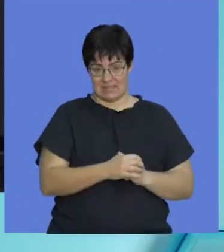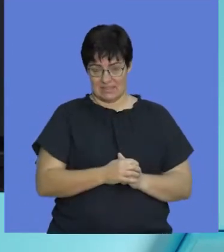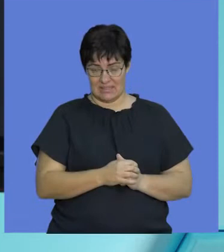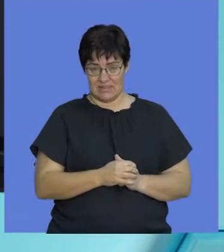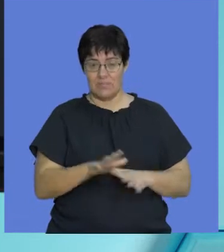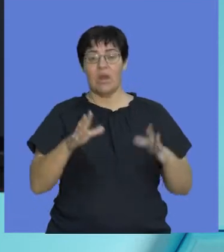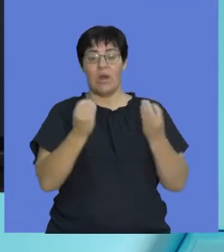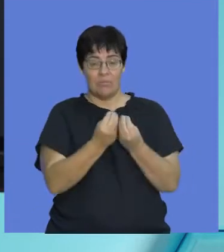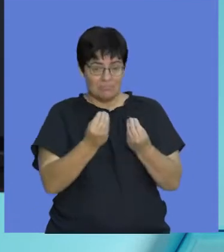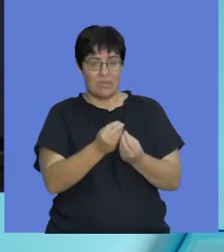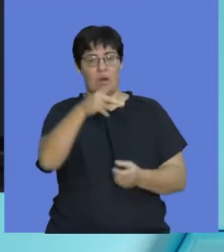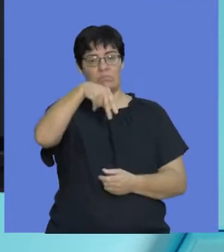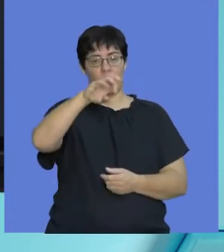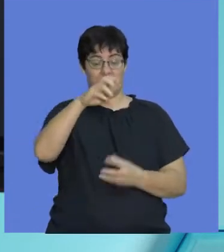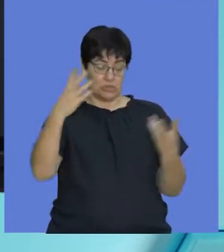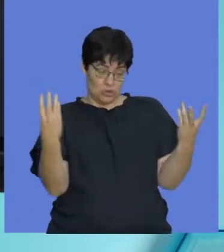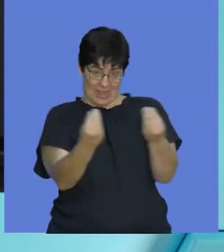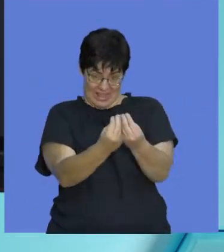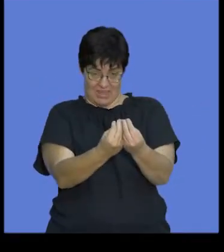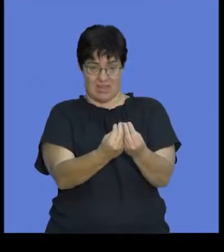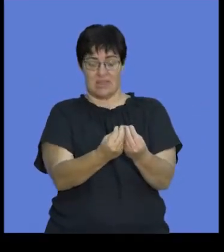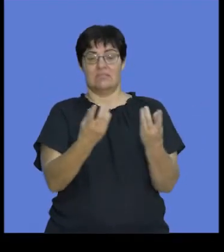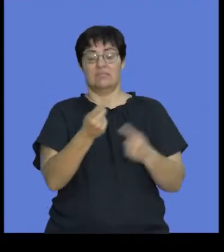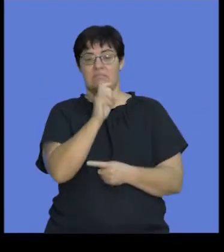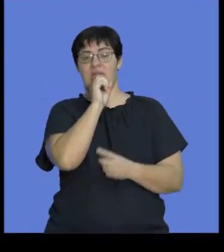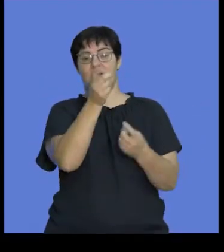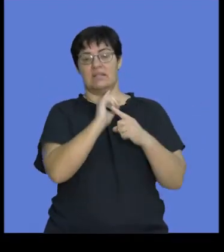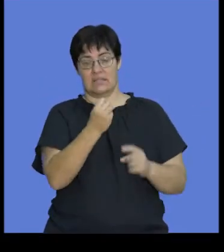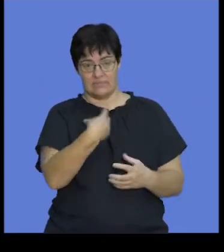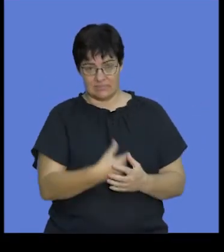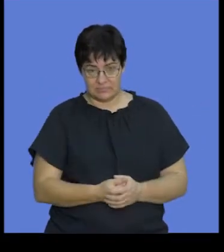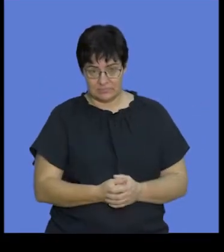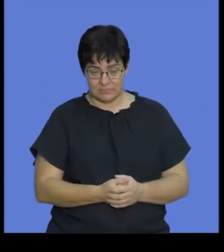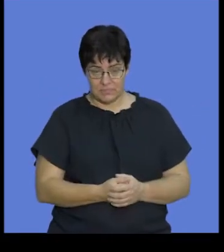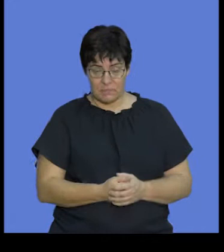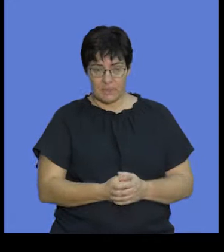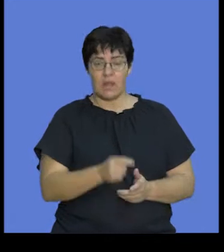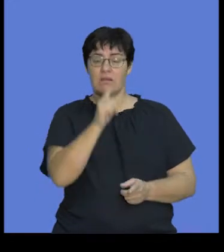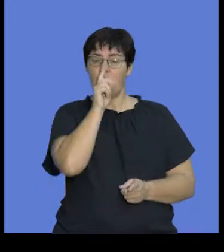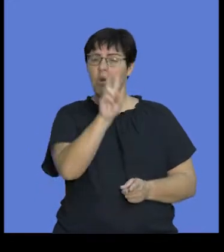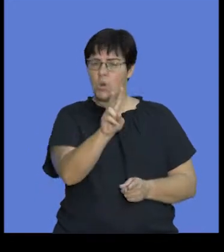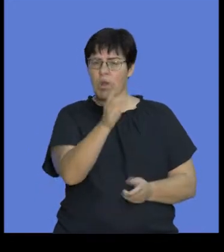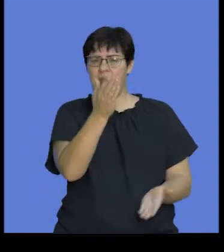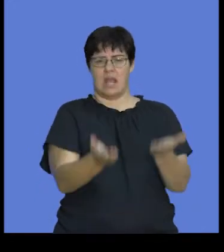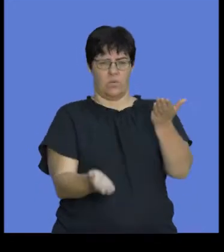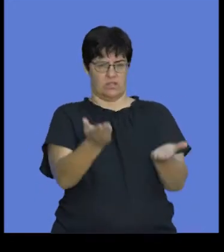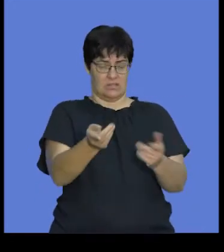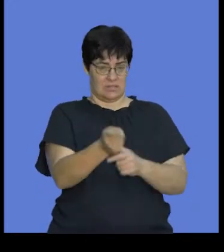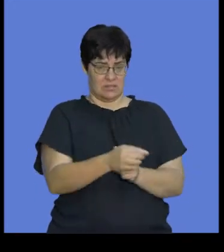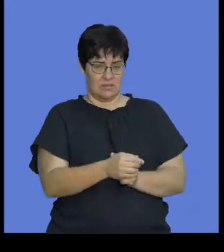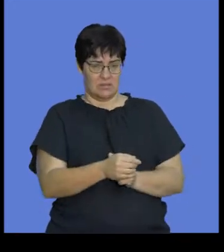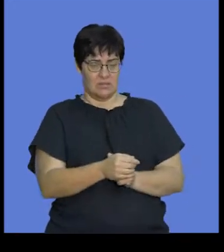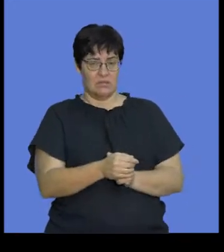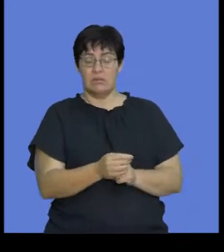It is the product of those two together. Now let's look at the equation. The